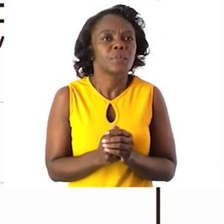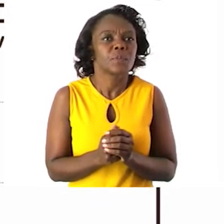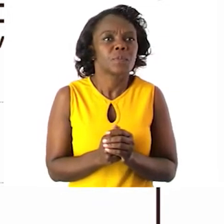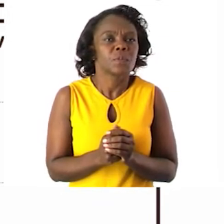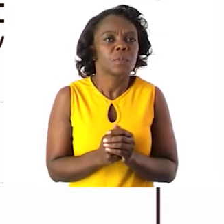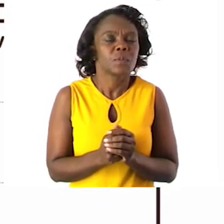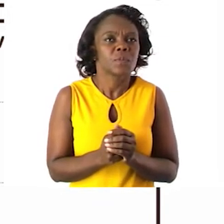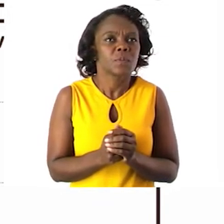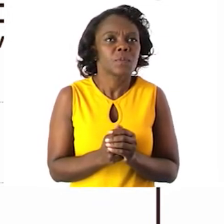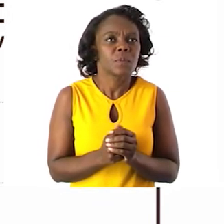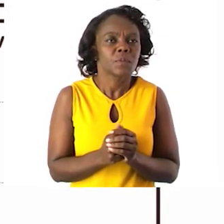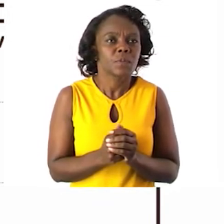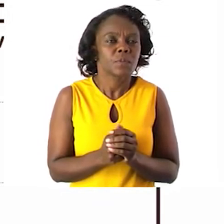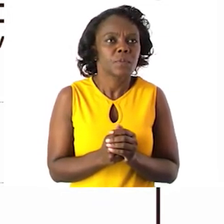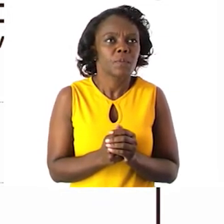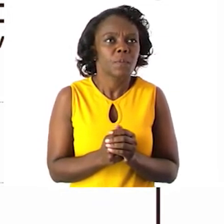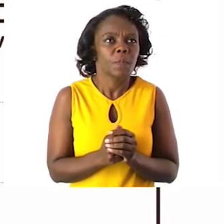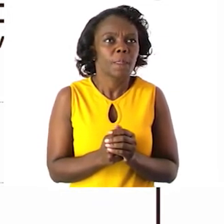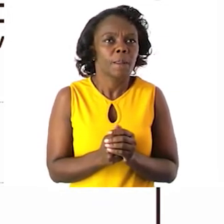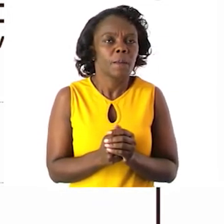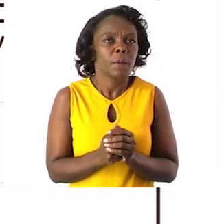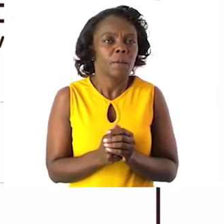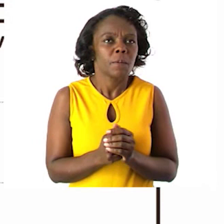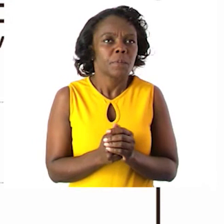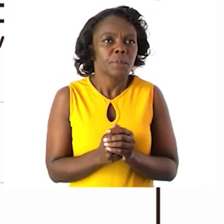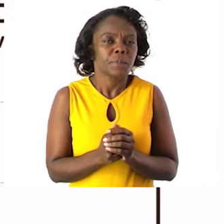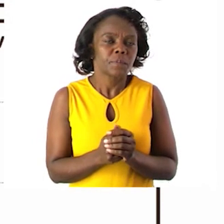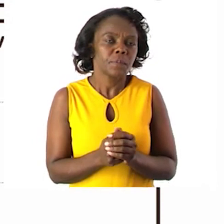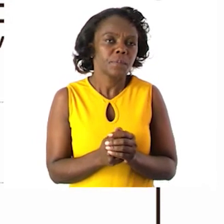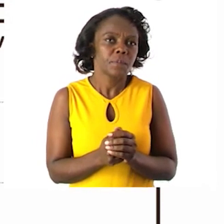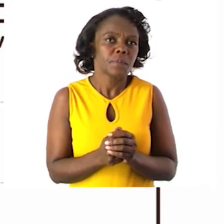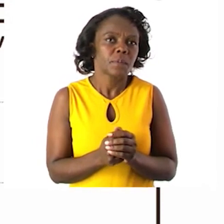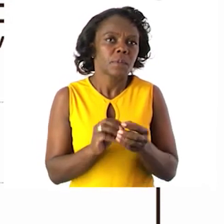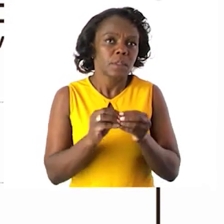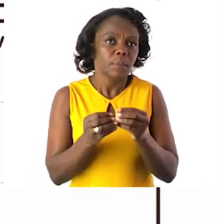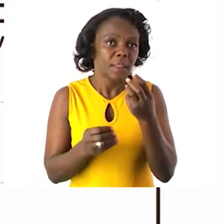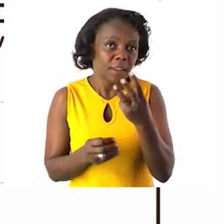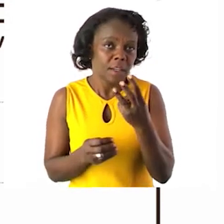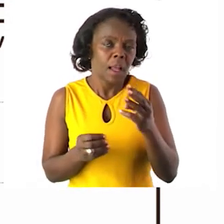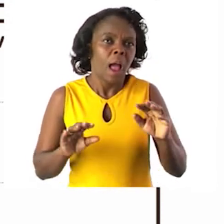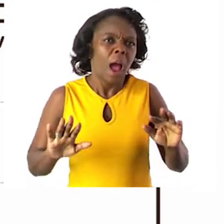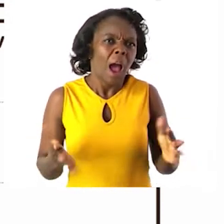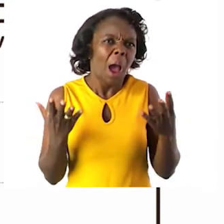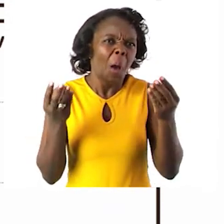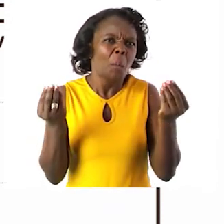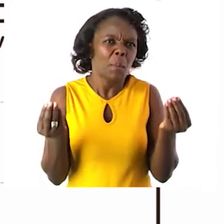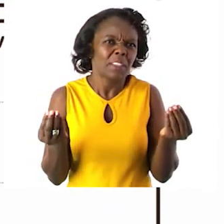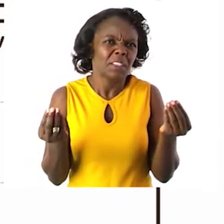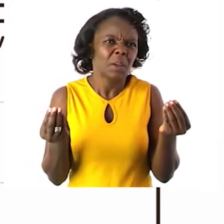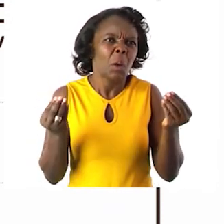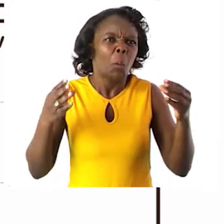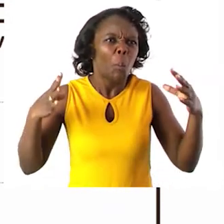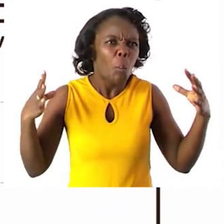few ones that came just less of it. Number 3, how much more squares there than